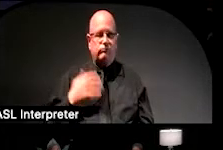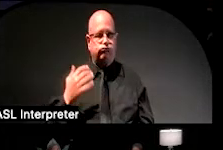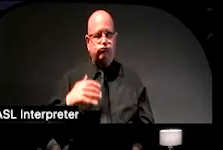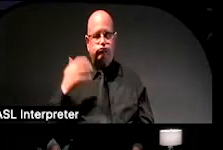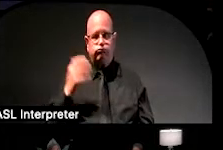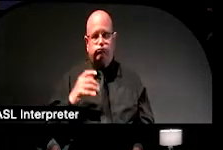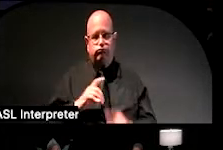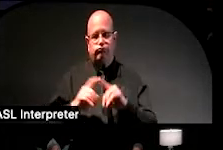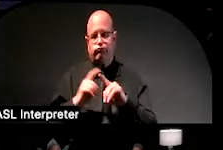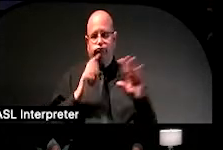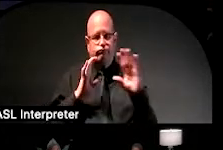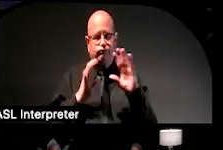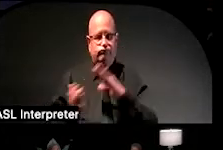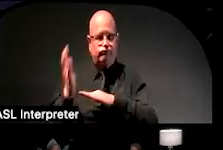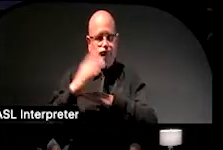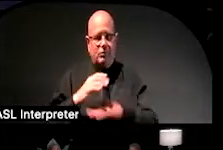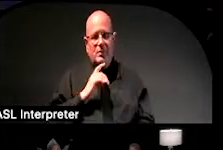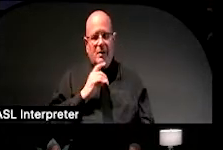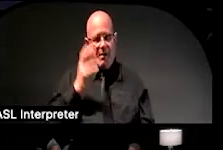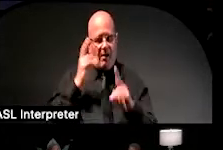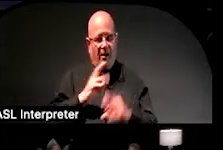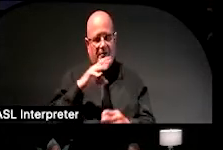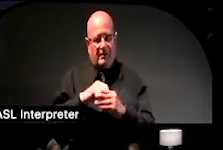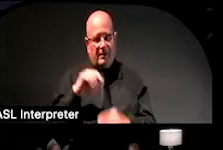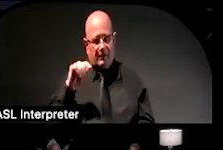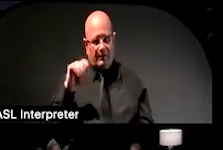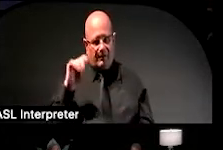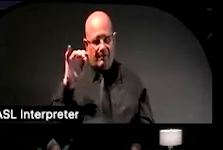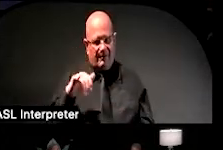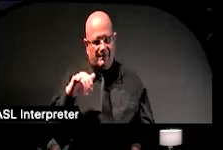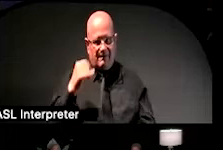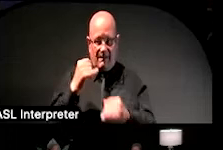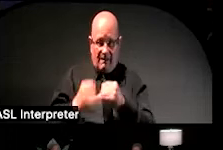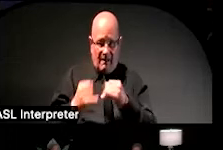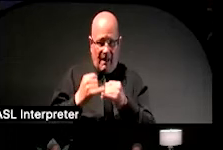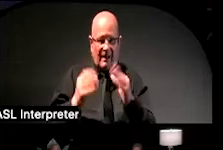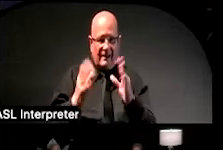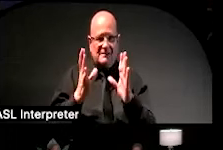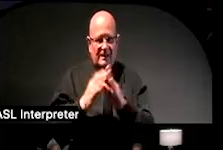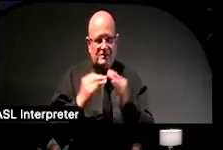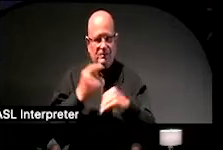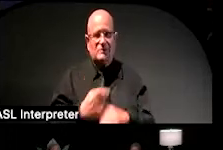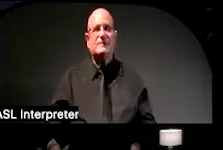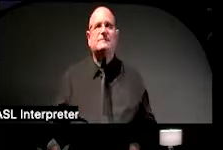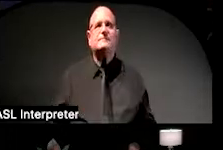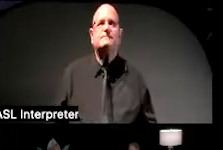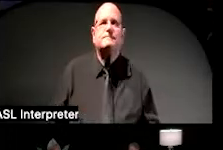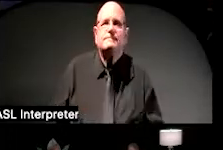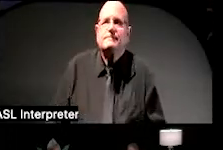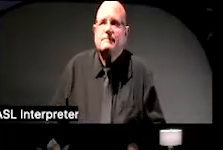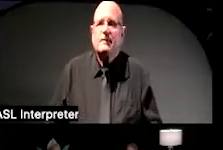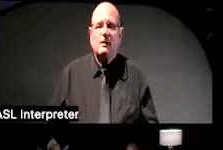the conversations today. And I'm just honored to be a part to end this session, this conference today, after